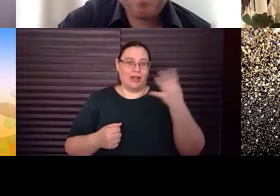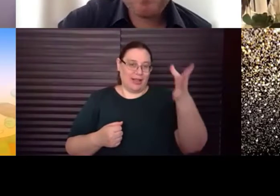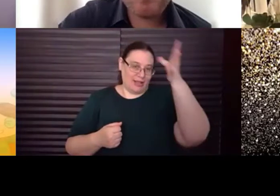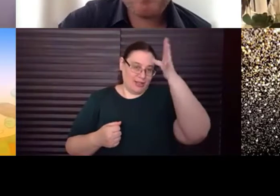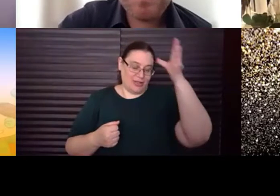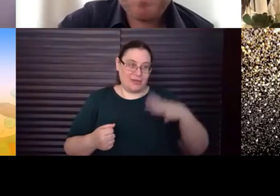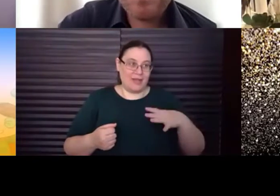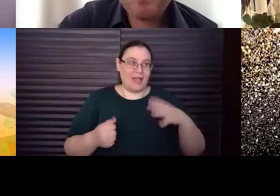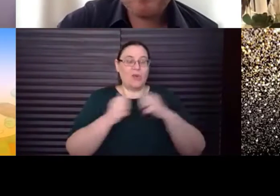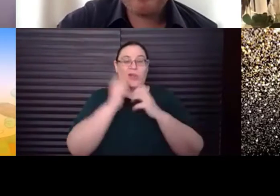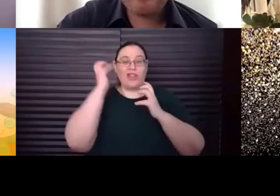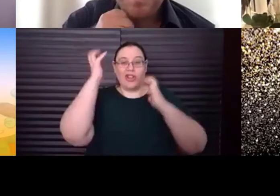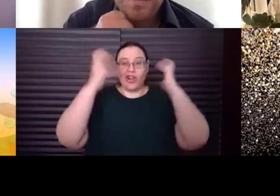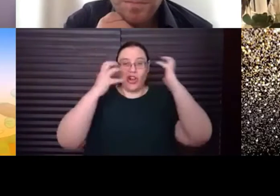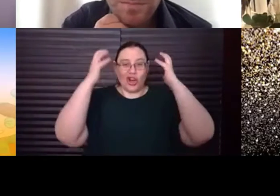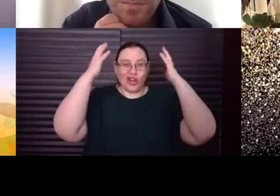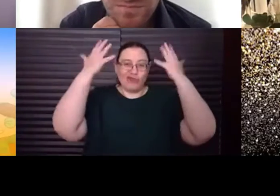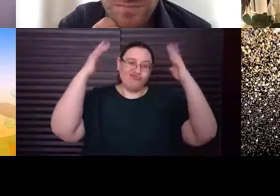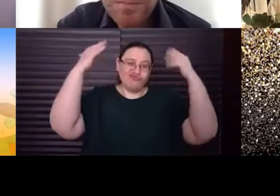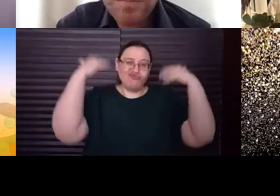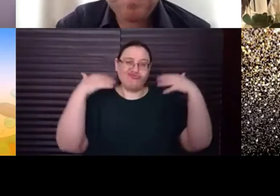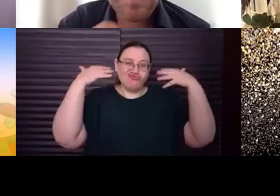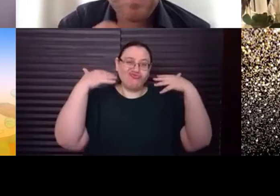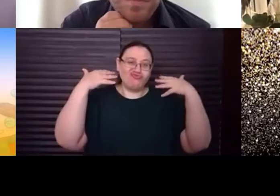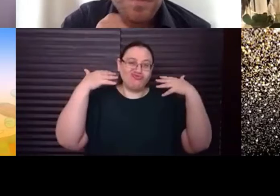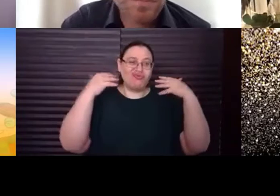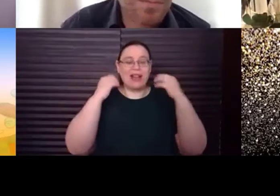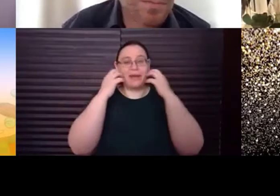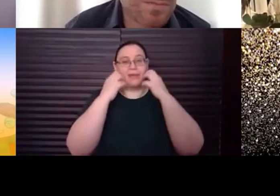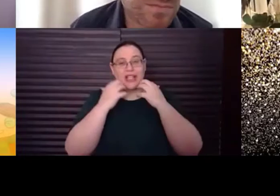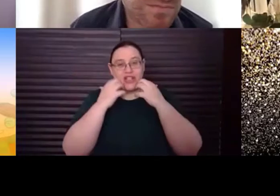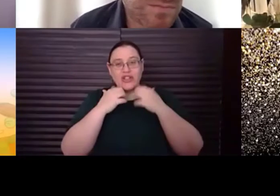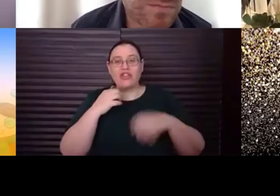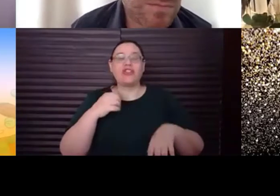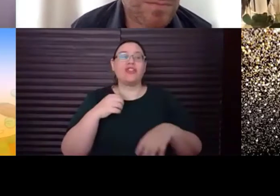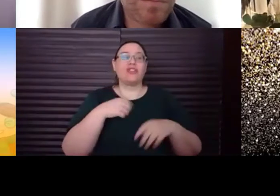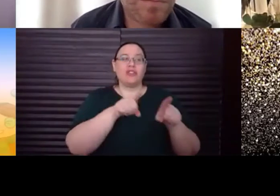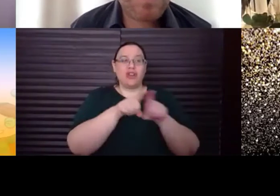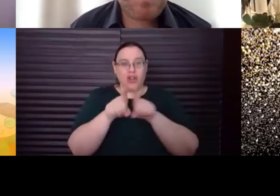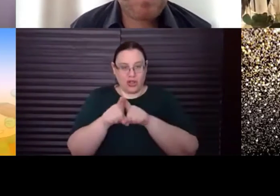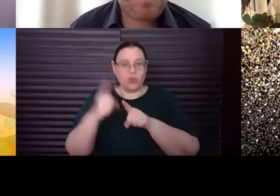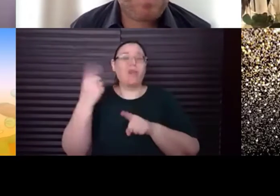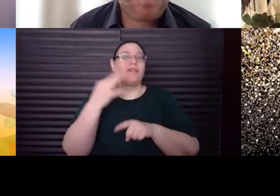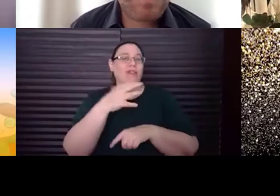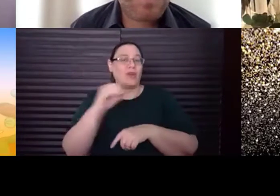male with curly, longish hair and a beard. I also was one of the